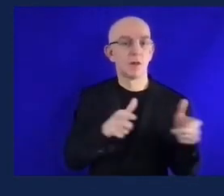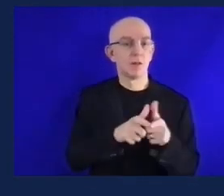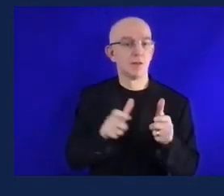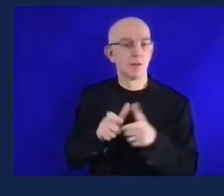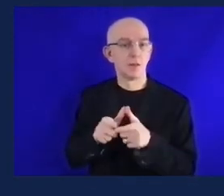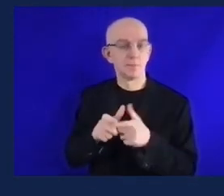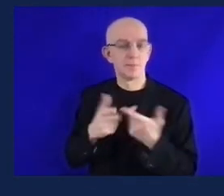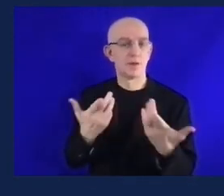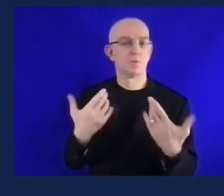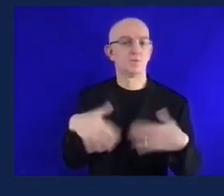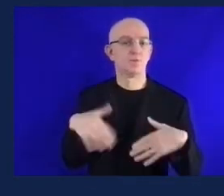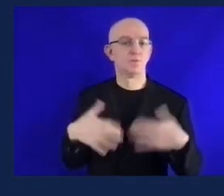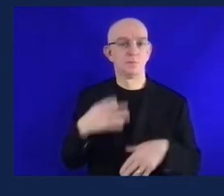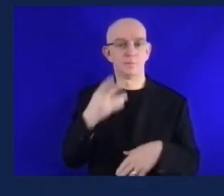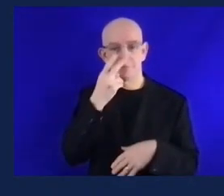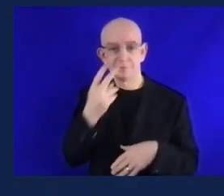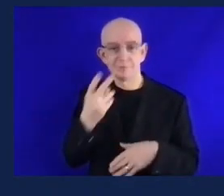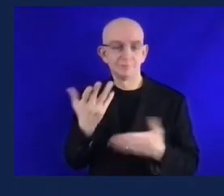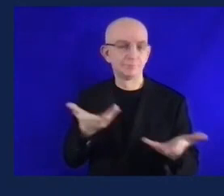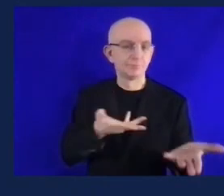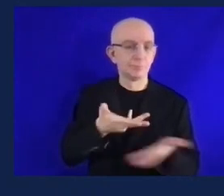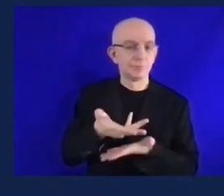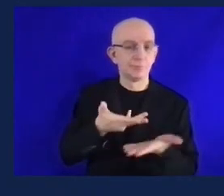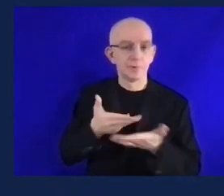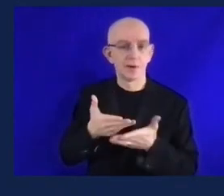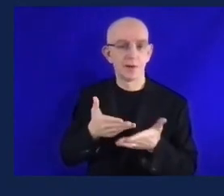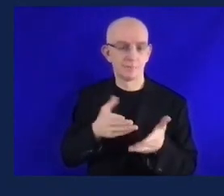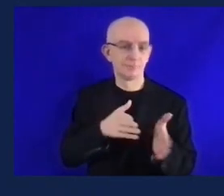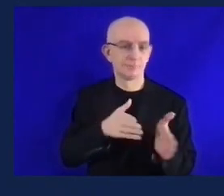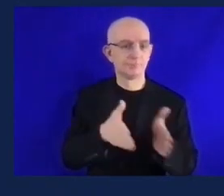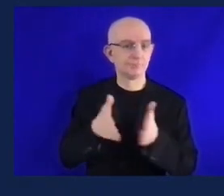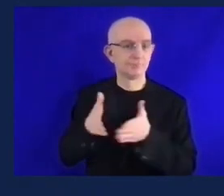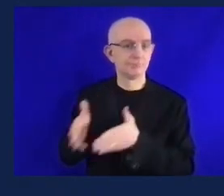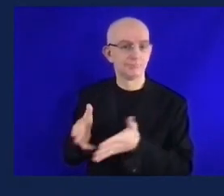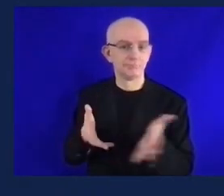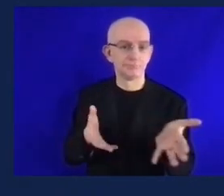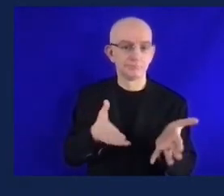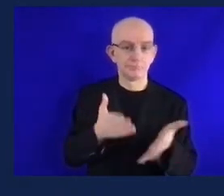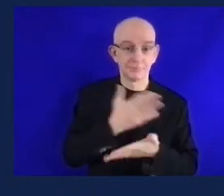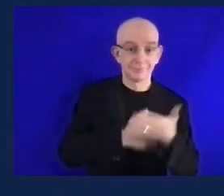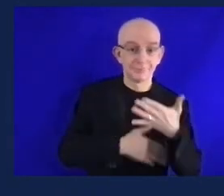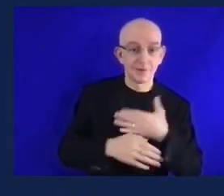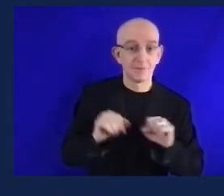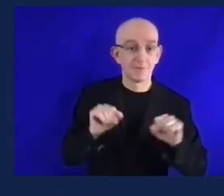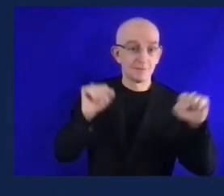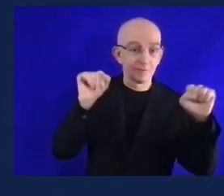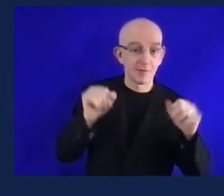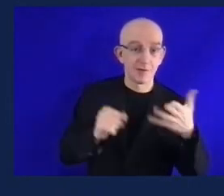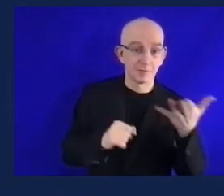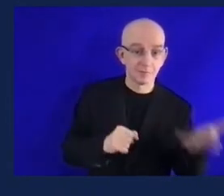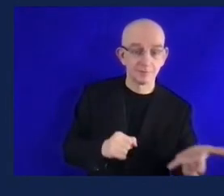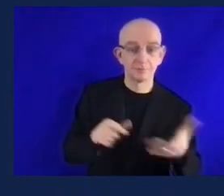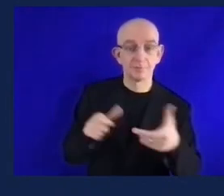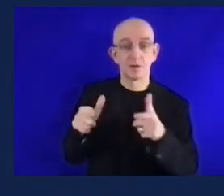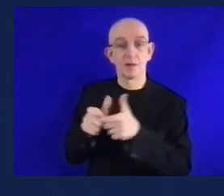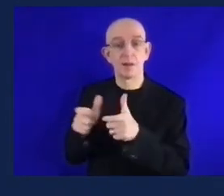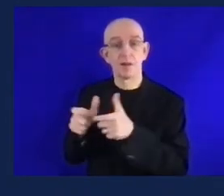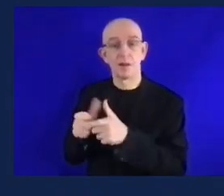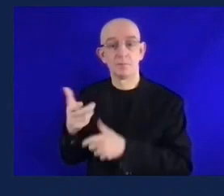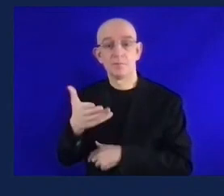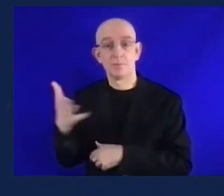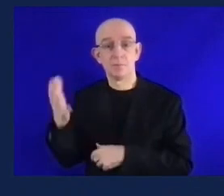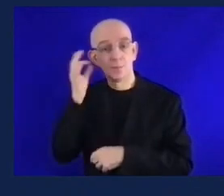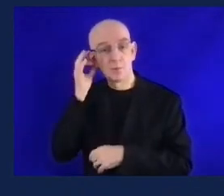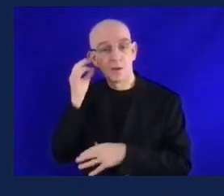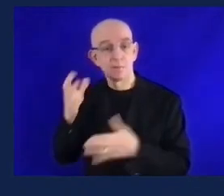That's a tough question, but as far as I can think of real quick right now, there isn't